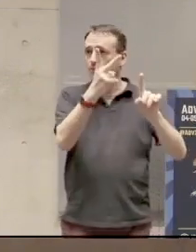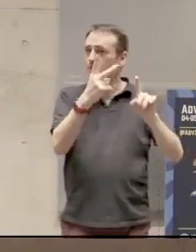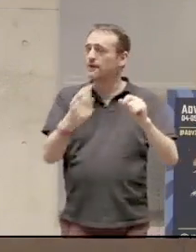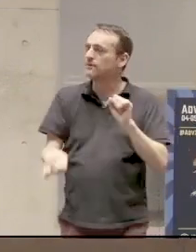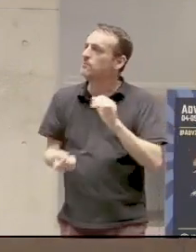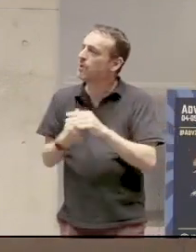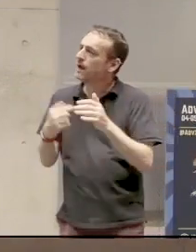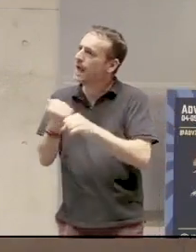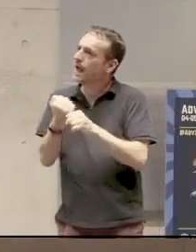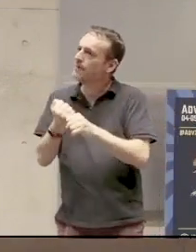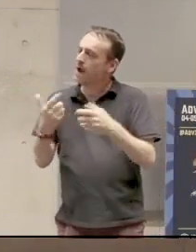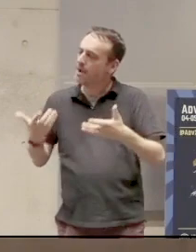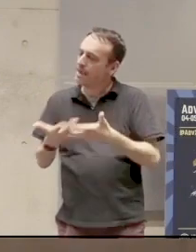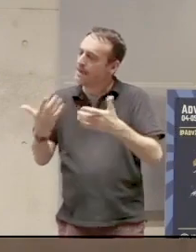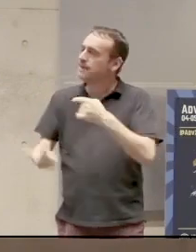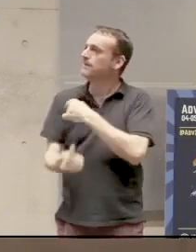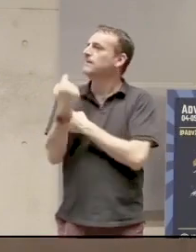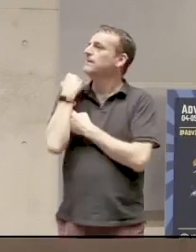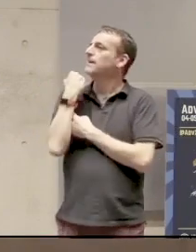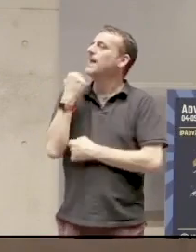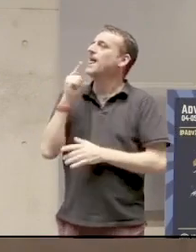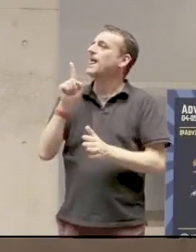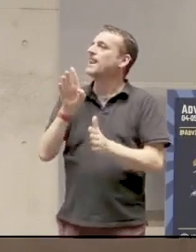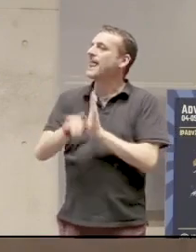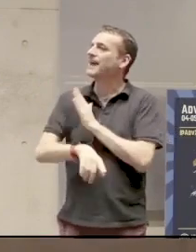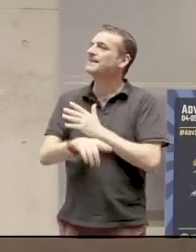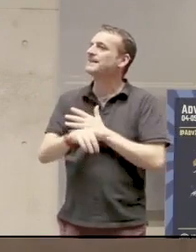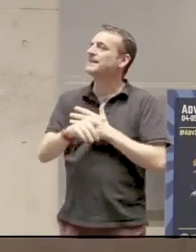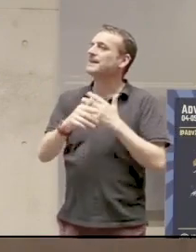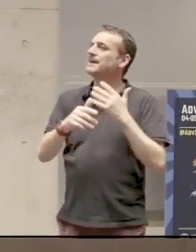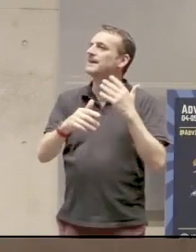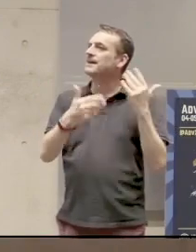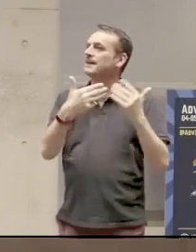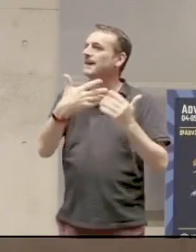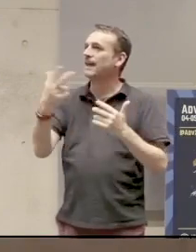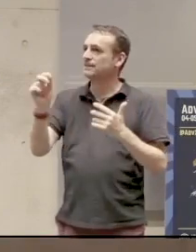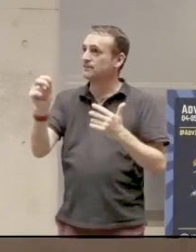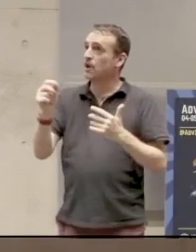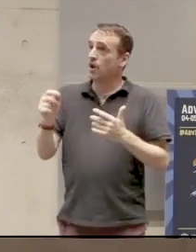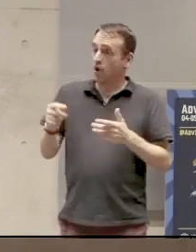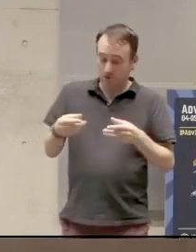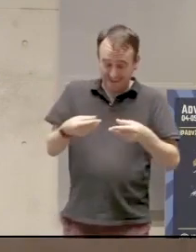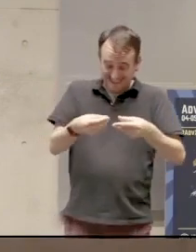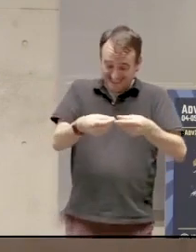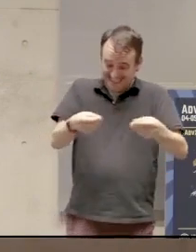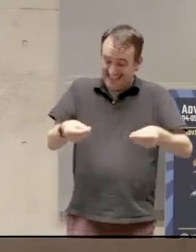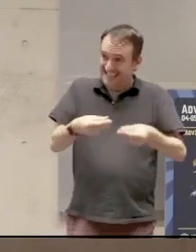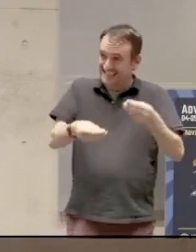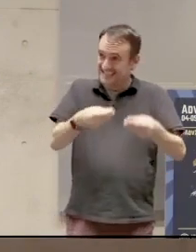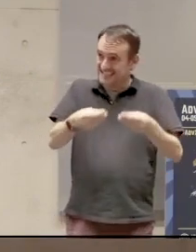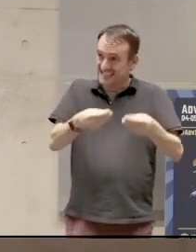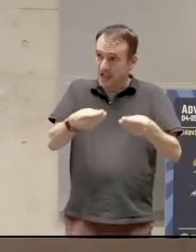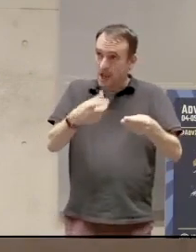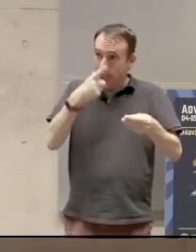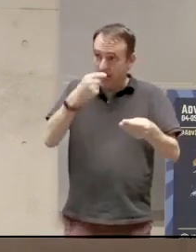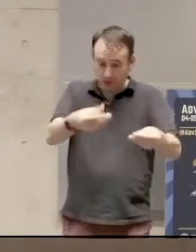played back in the late 80s because it meant that I could take the floppy disks and pirate a better game onto